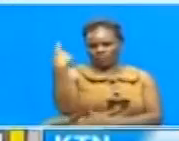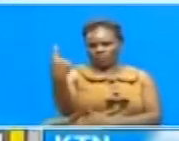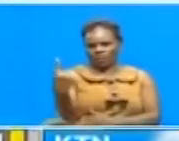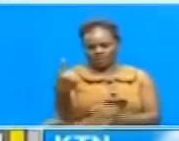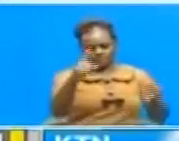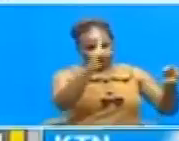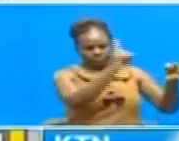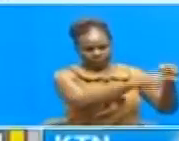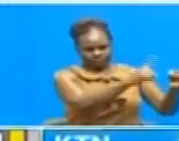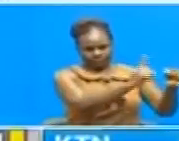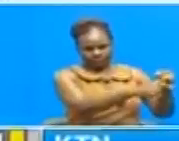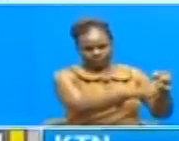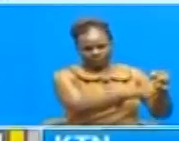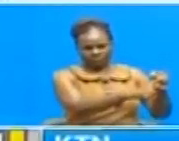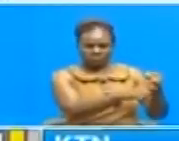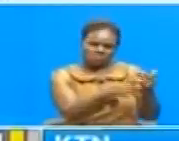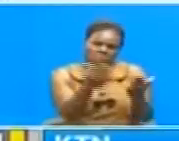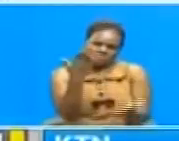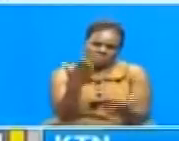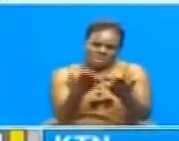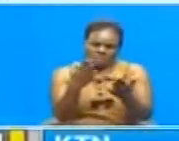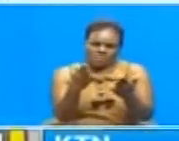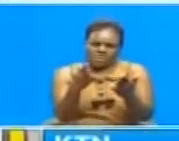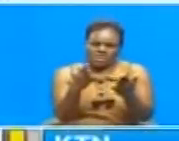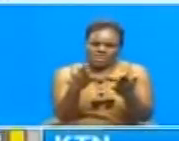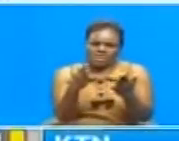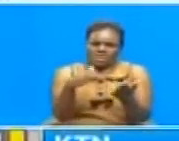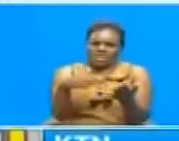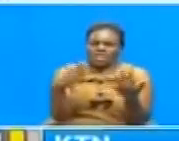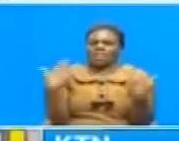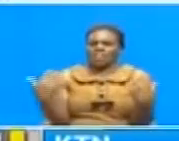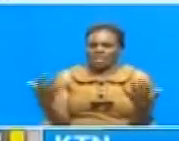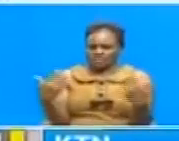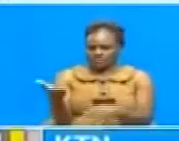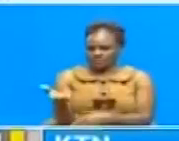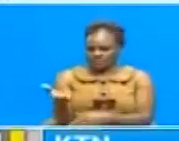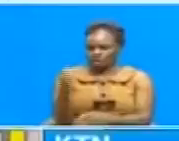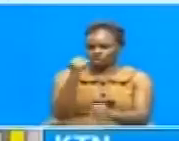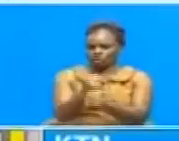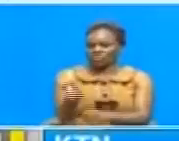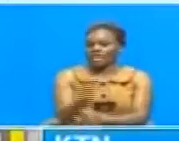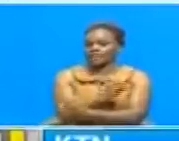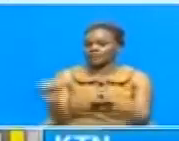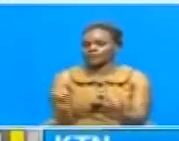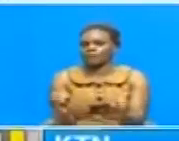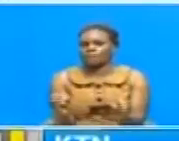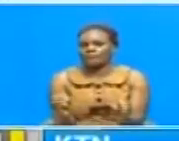also some sort of idleness, mm-hmm. due to unemployment. Mm-hmm.